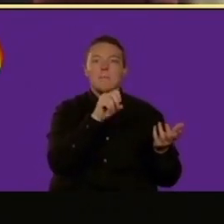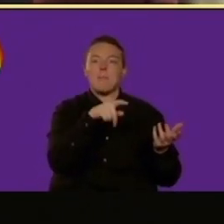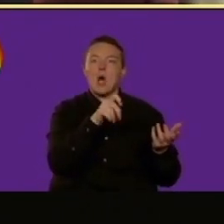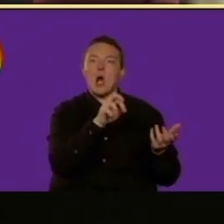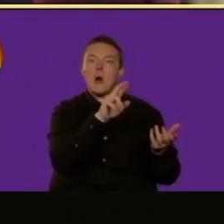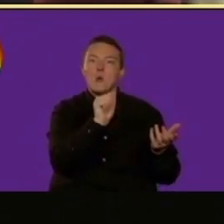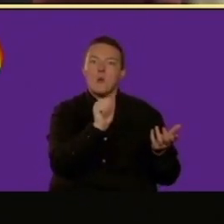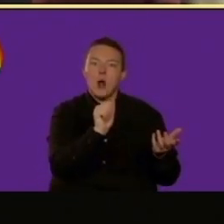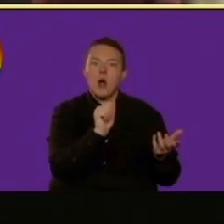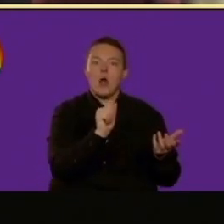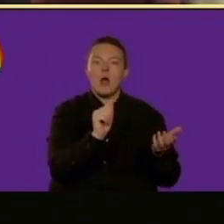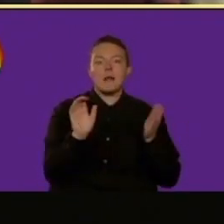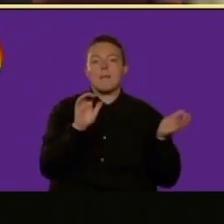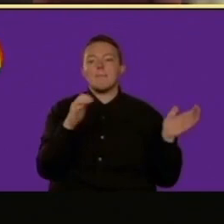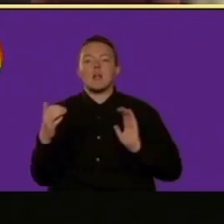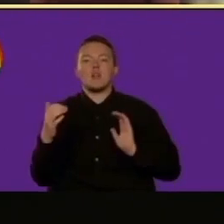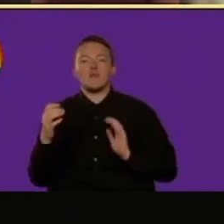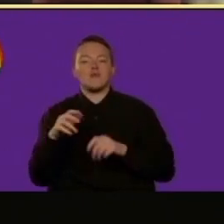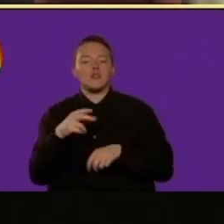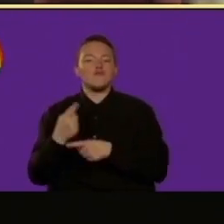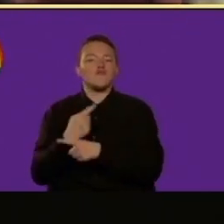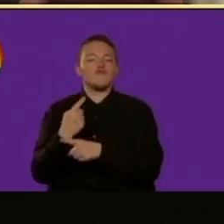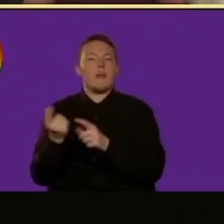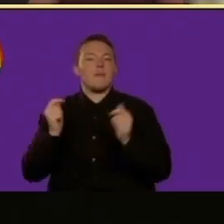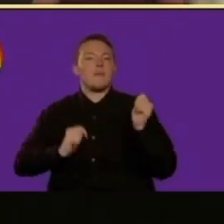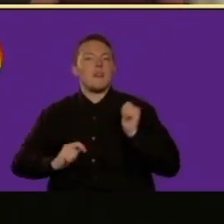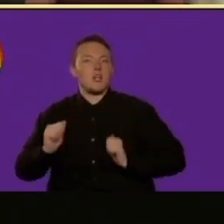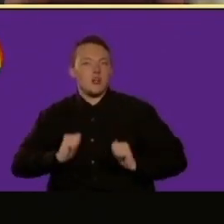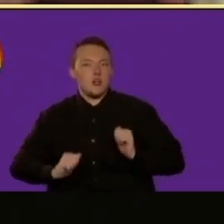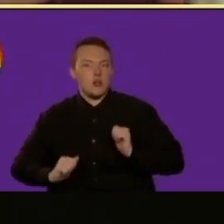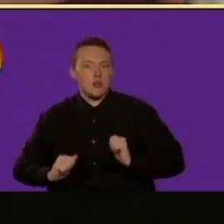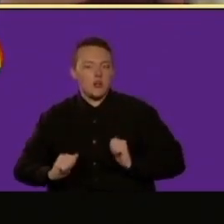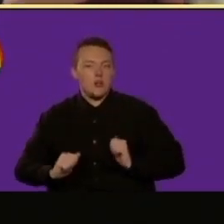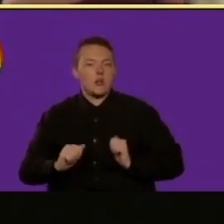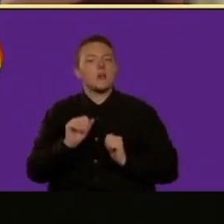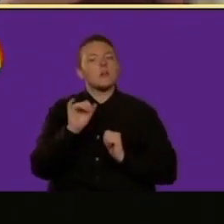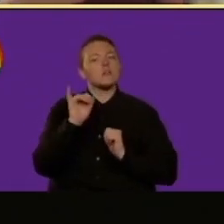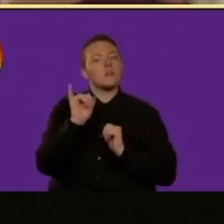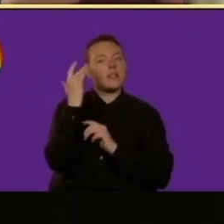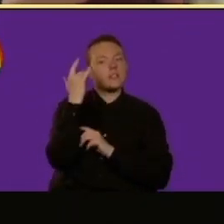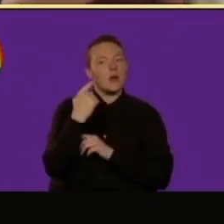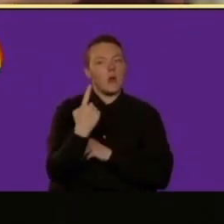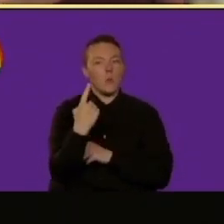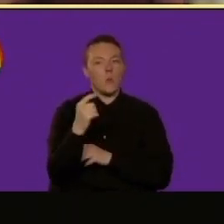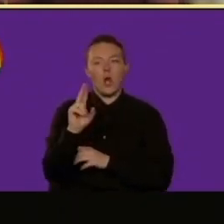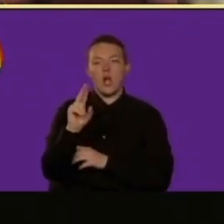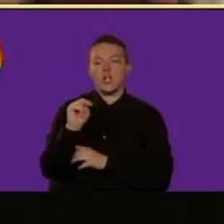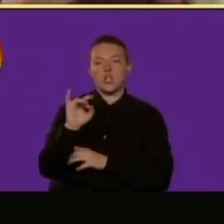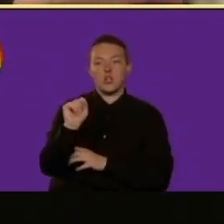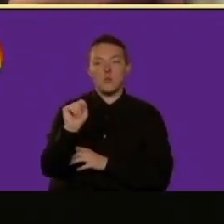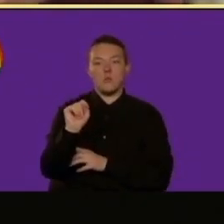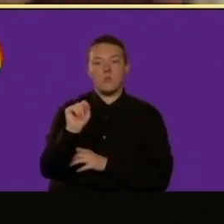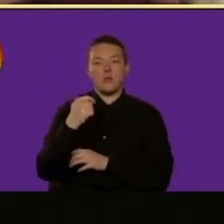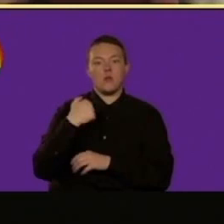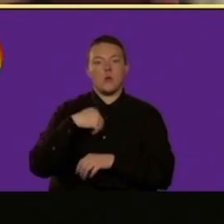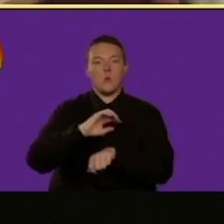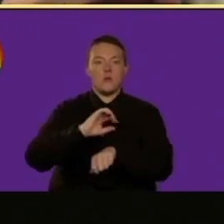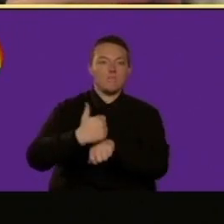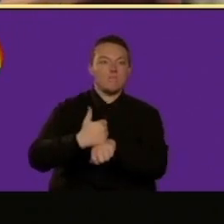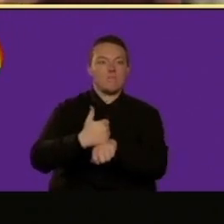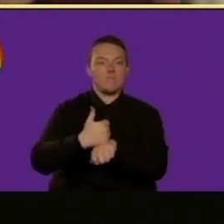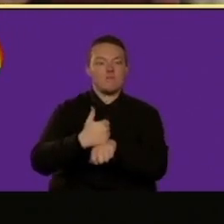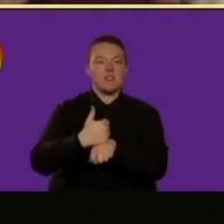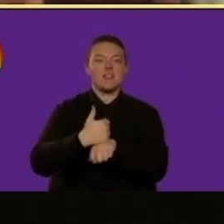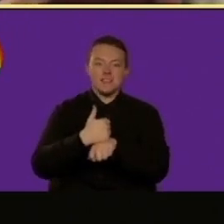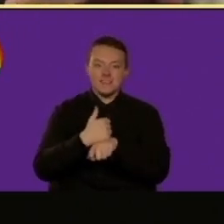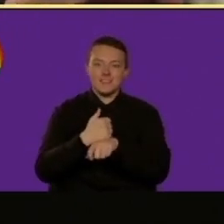opera, such as the backdrop, the actors, the stage, and others. And then we